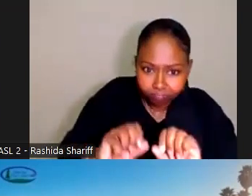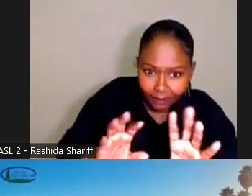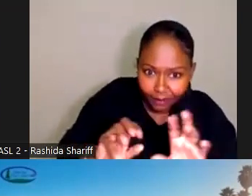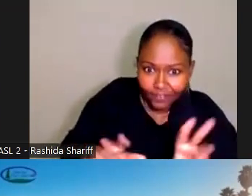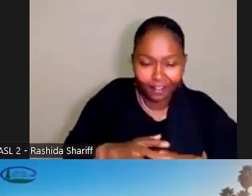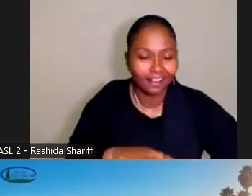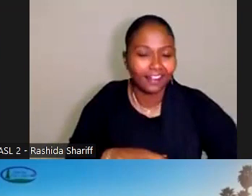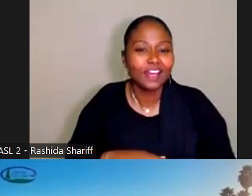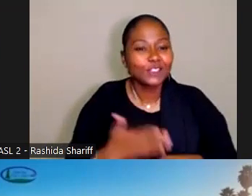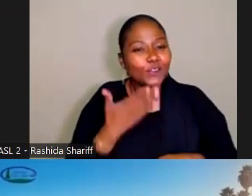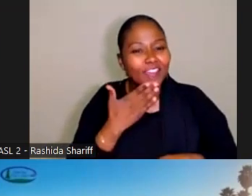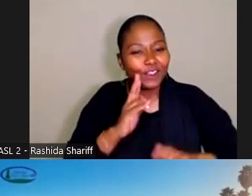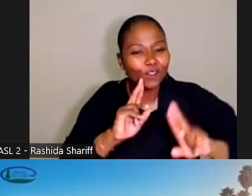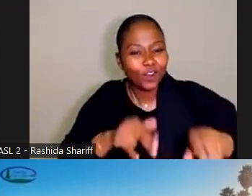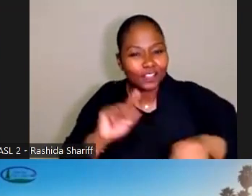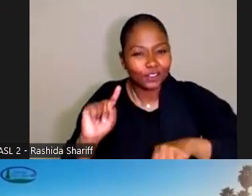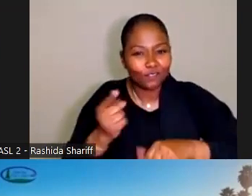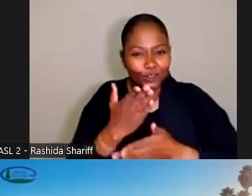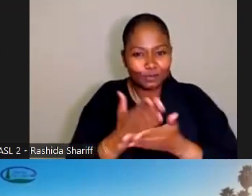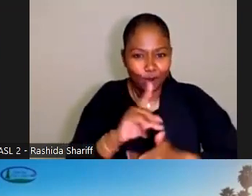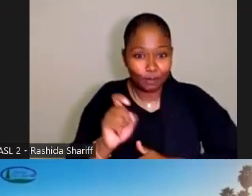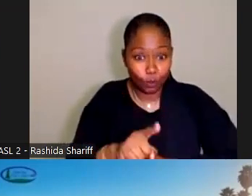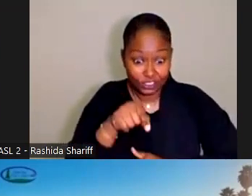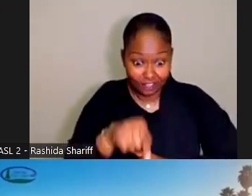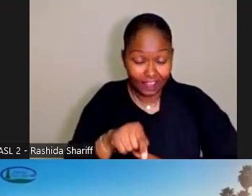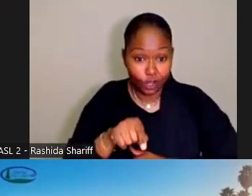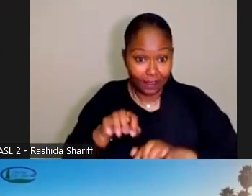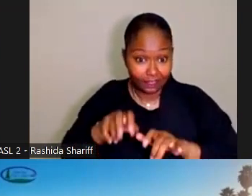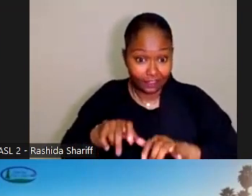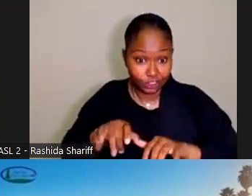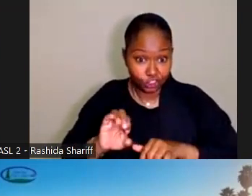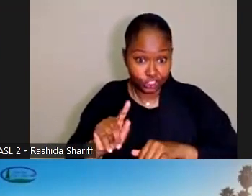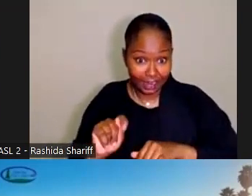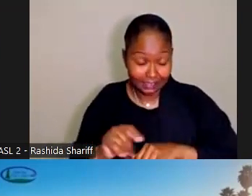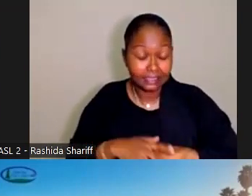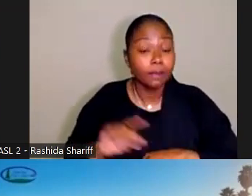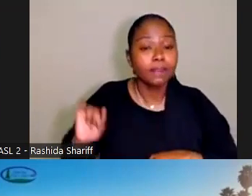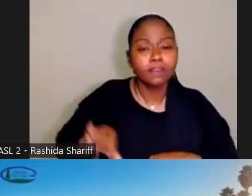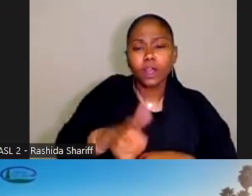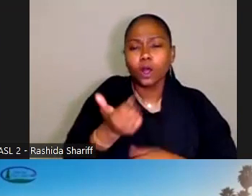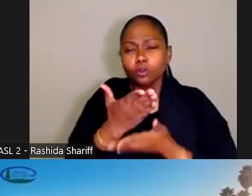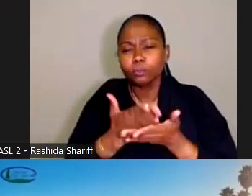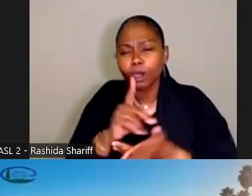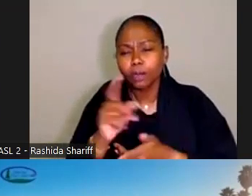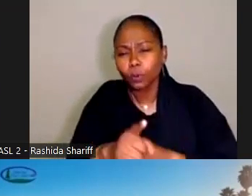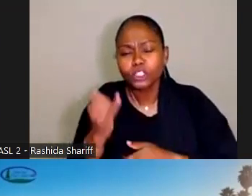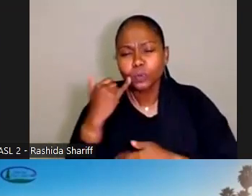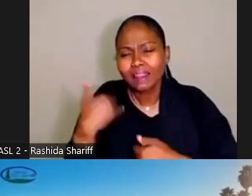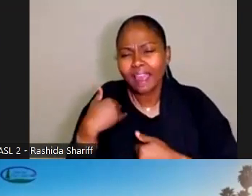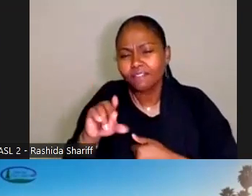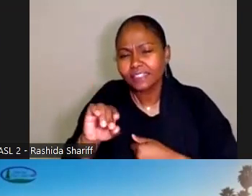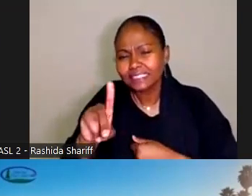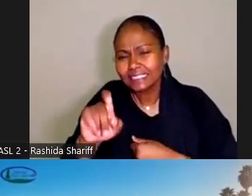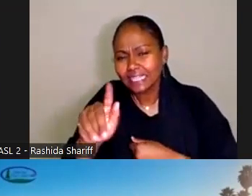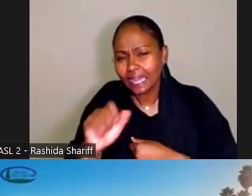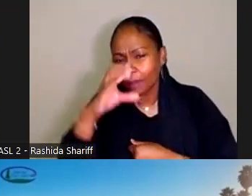the first part of my question in the chat. The other part was, is there data that I'm assuming